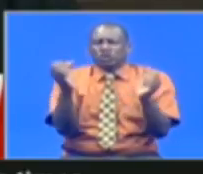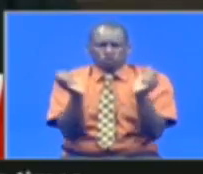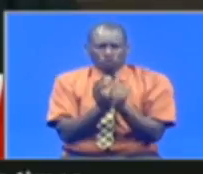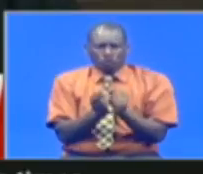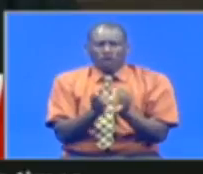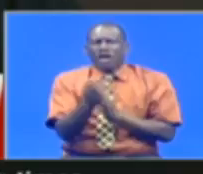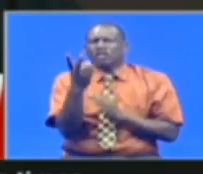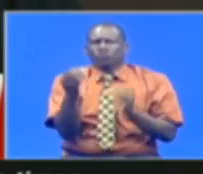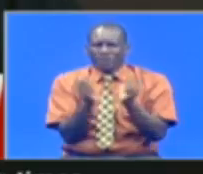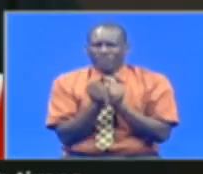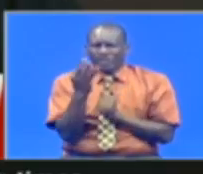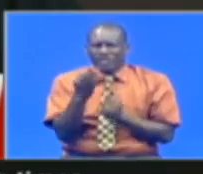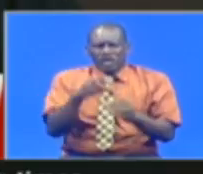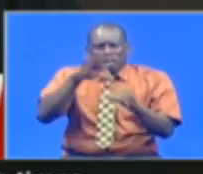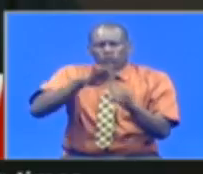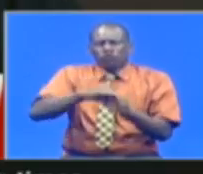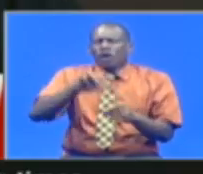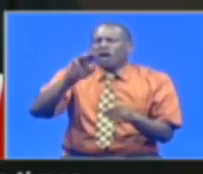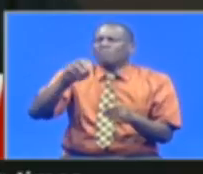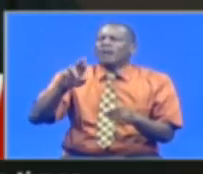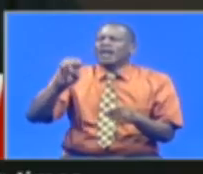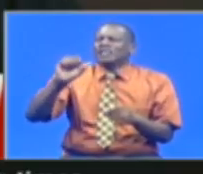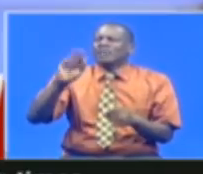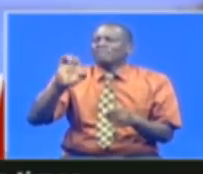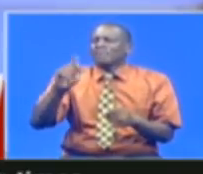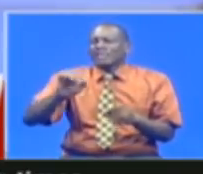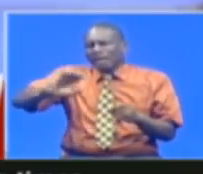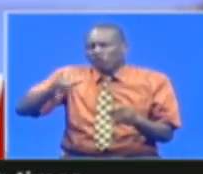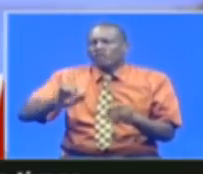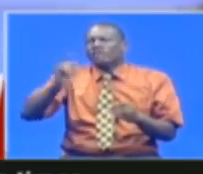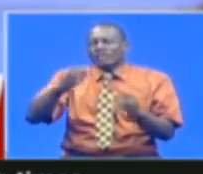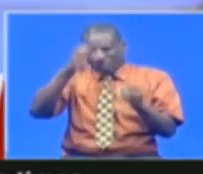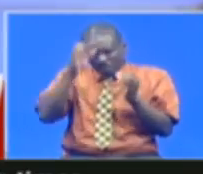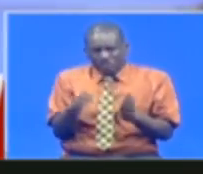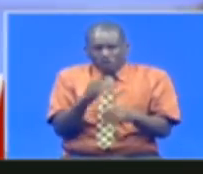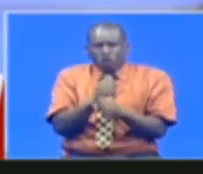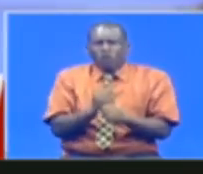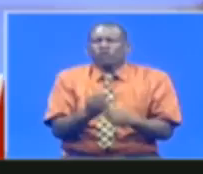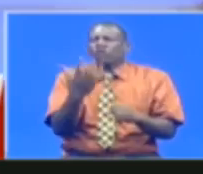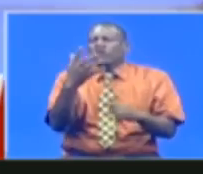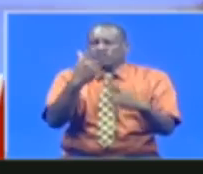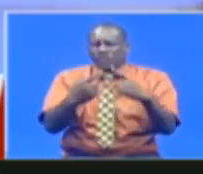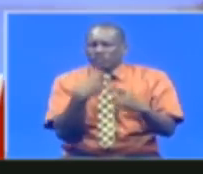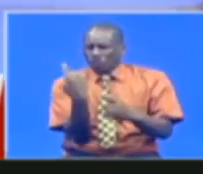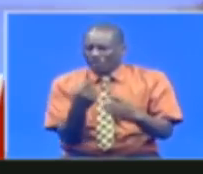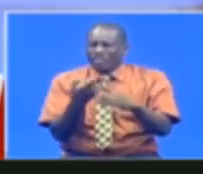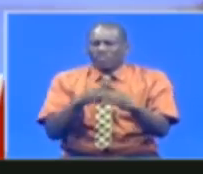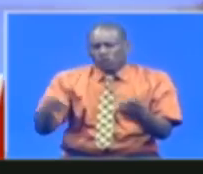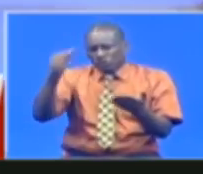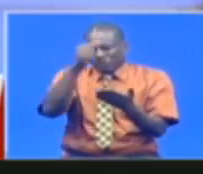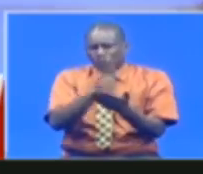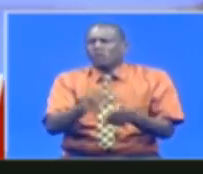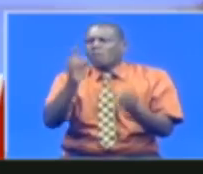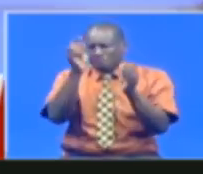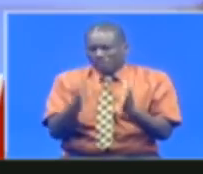in 2013, he was elected Marsabit County's first governor, serving only one term. He was then appointed a cabinet